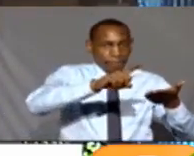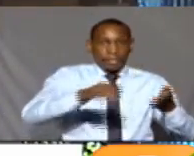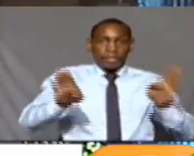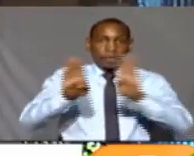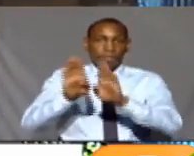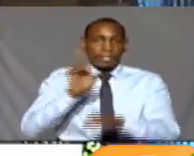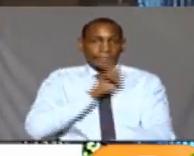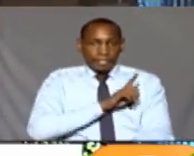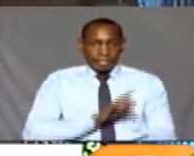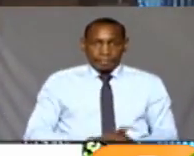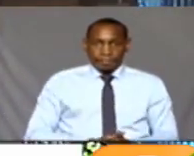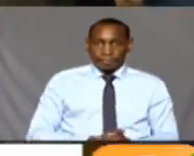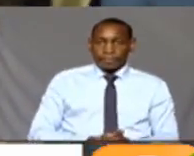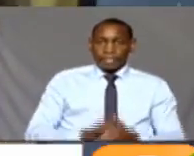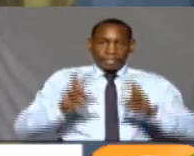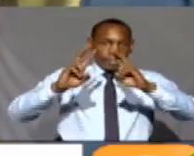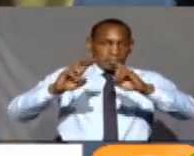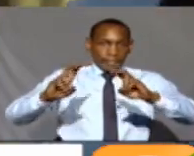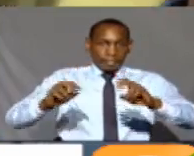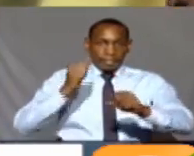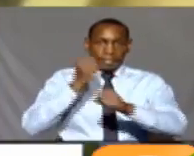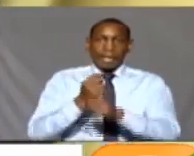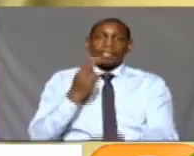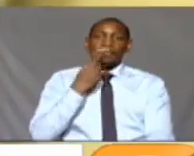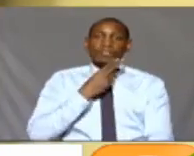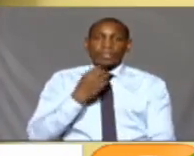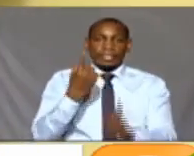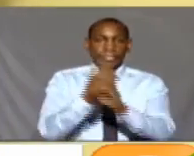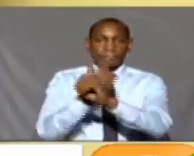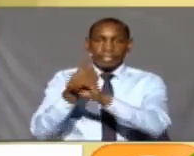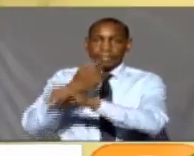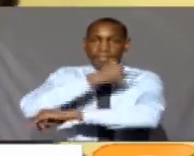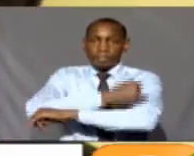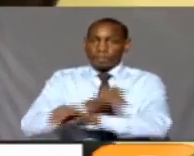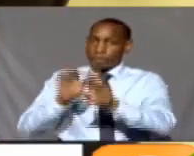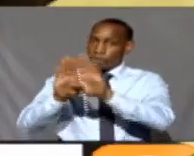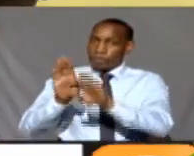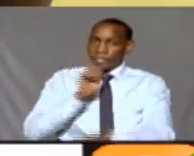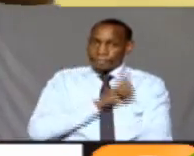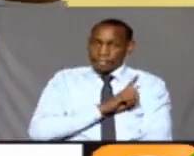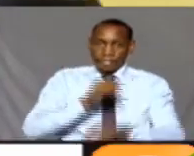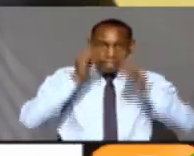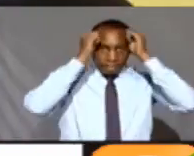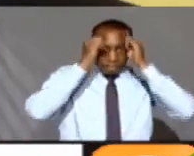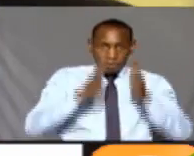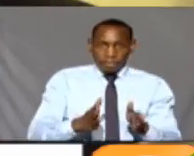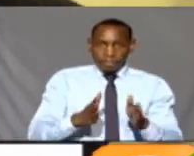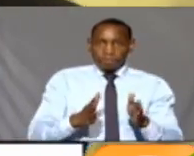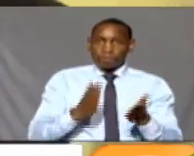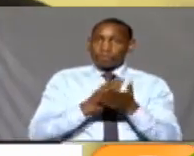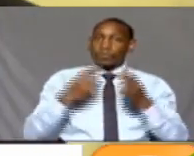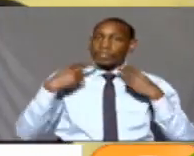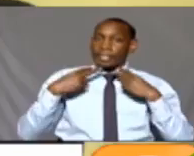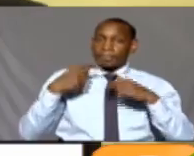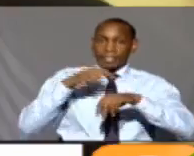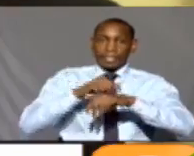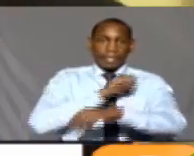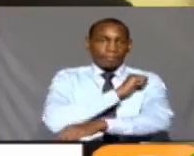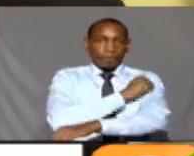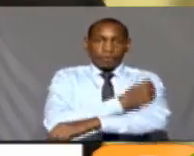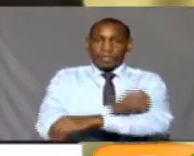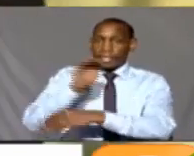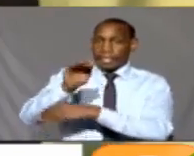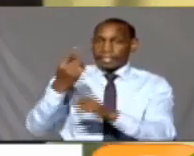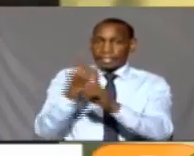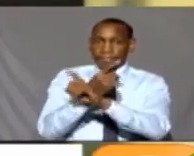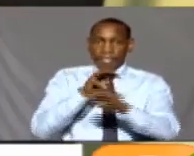shut down. In a crackdown conducted on Tuesday, several institutions were closed. Students remained stranded as the authority asked the respective